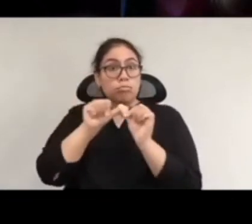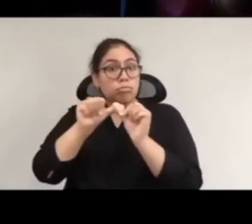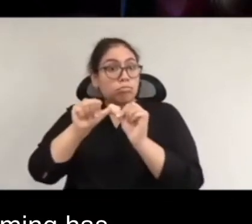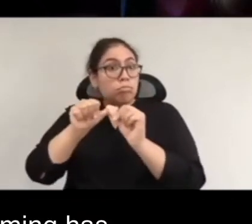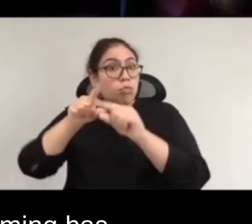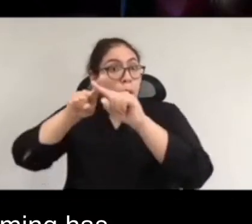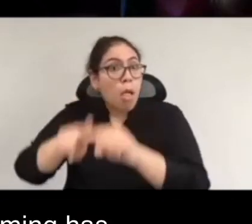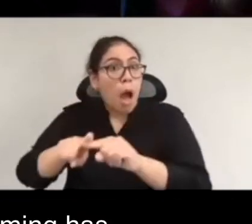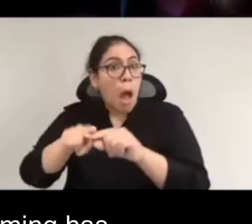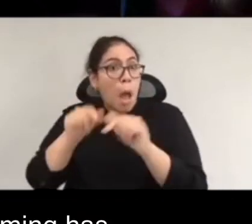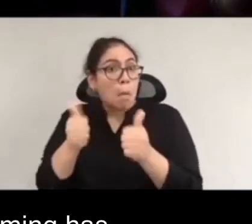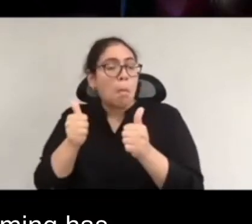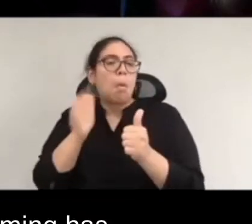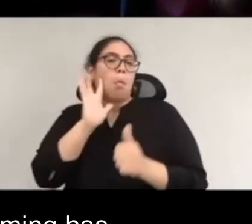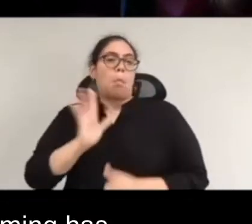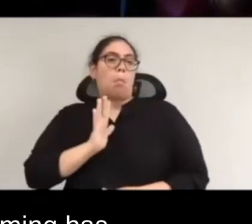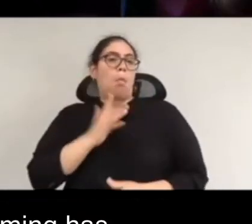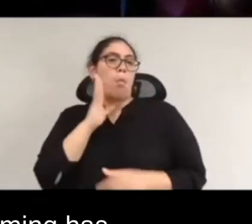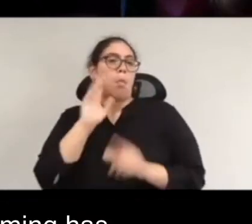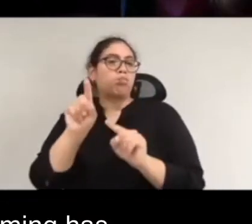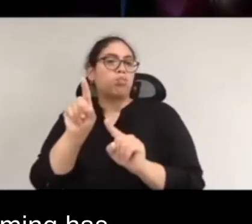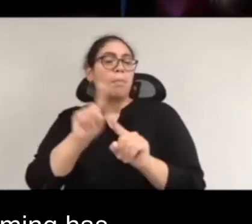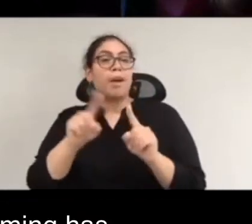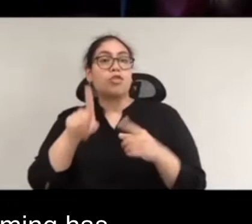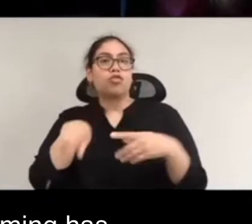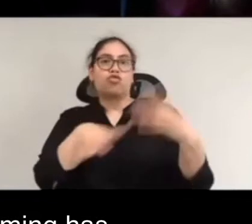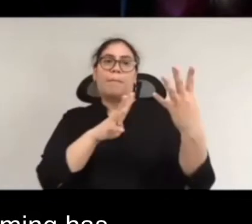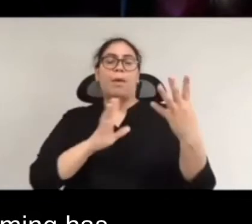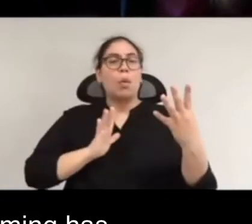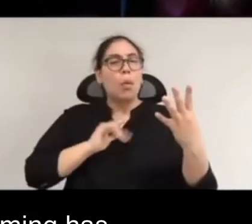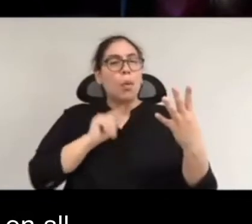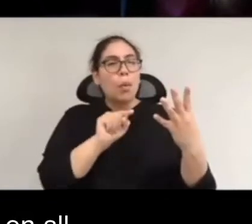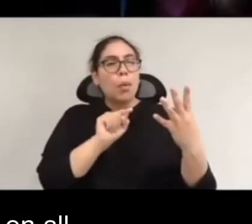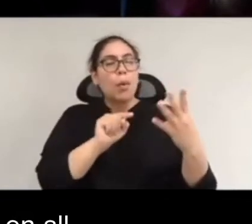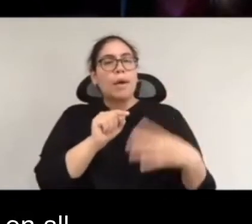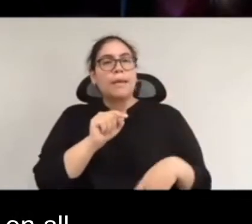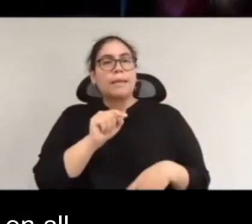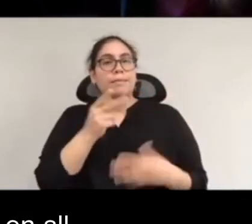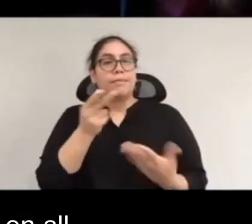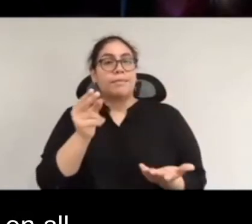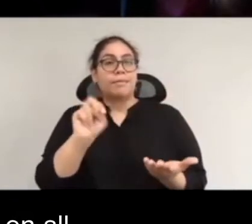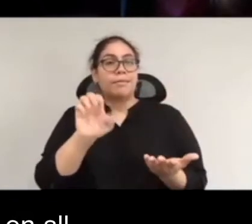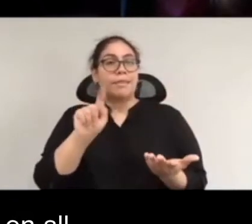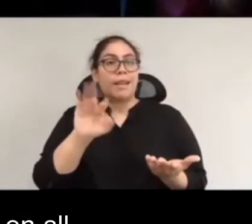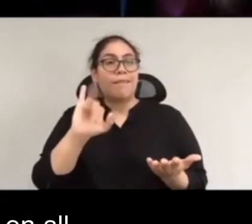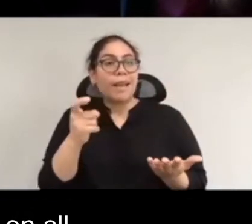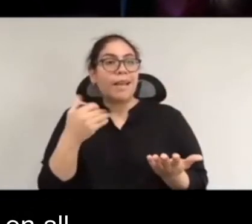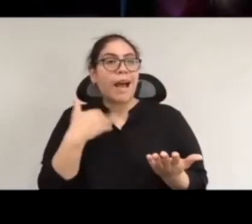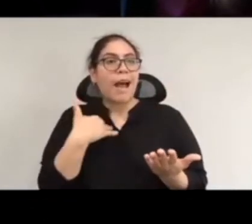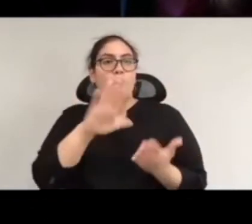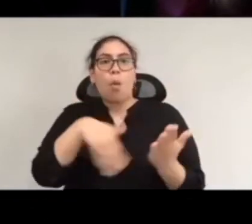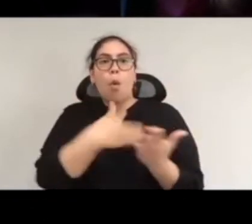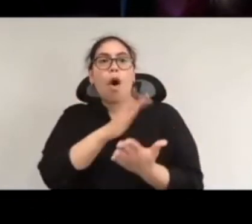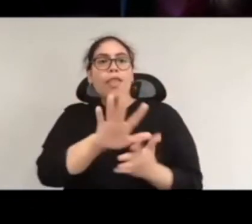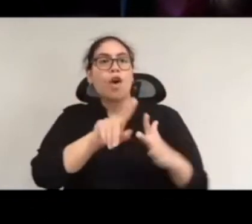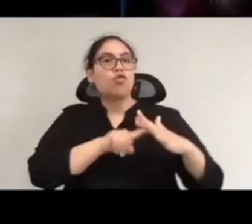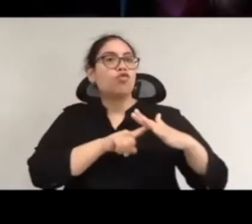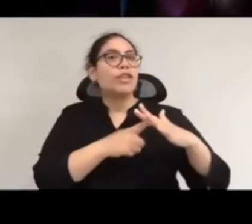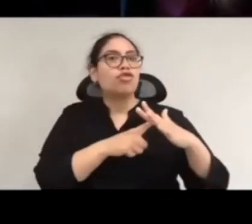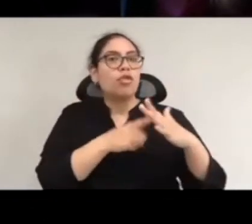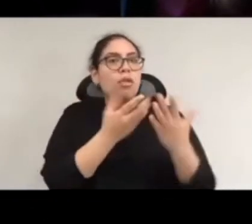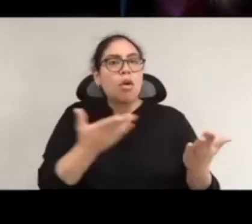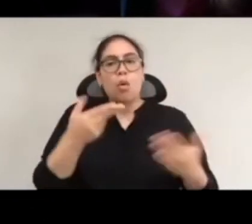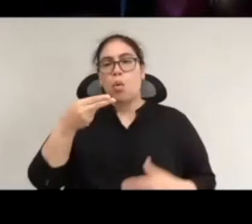situation. But I think streaming has also really come a long way. Netflix has it on all their original content. Hulu,